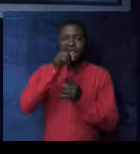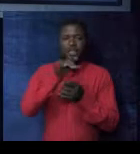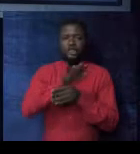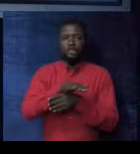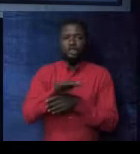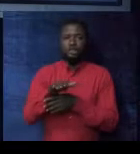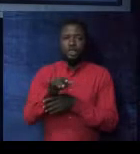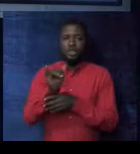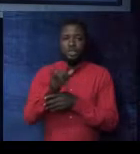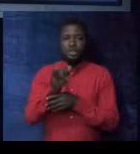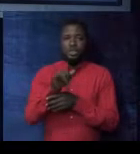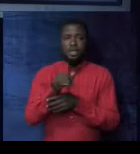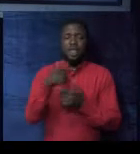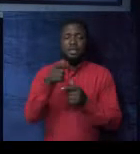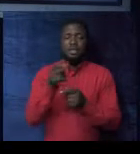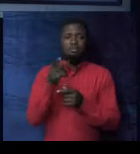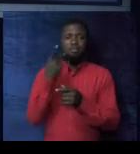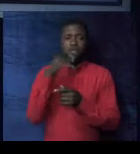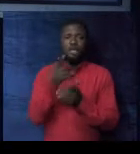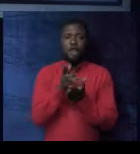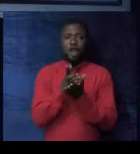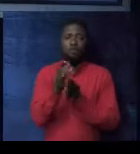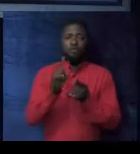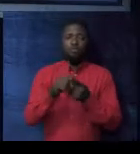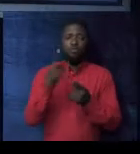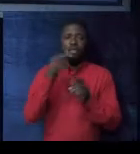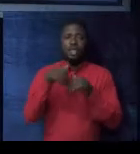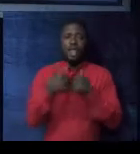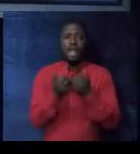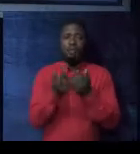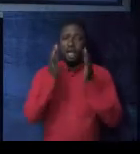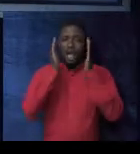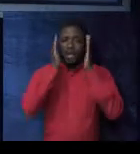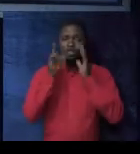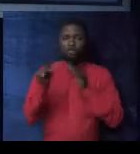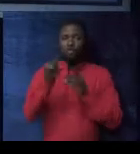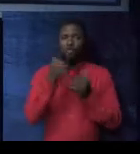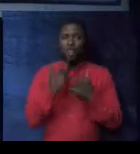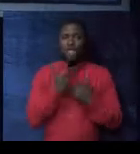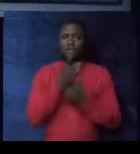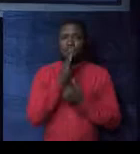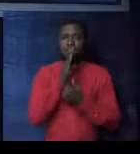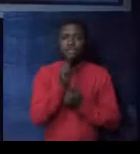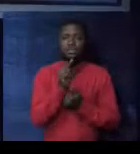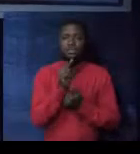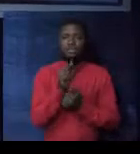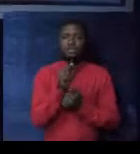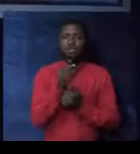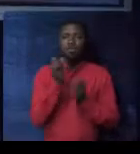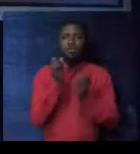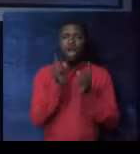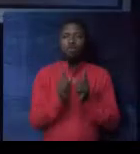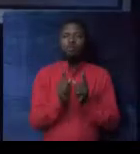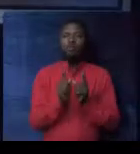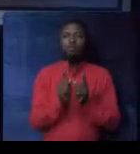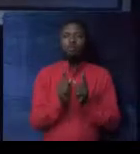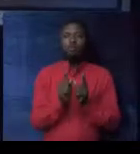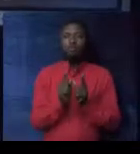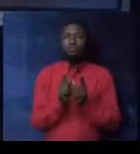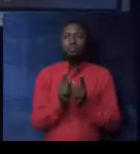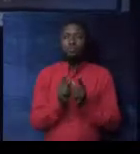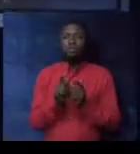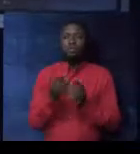brilliant children. Yes, then let's do the correction to see how attentive you have been.